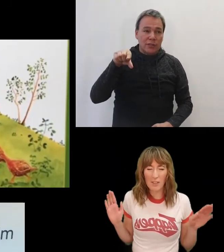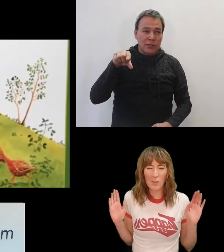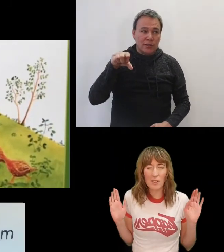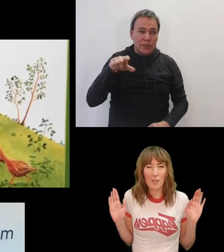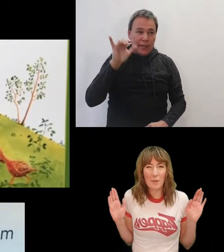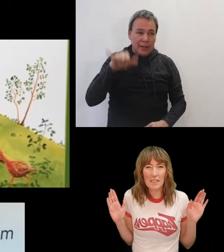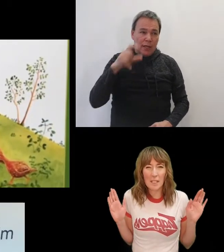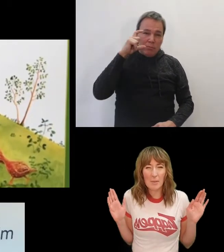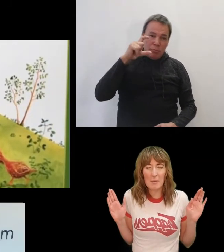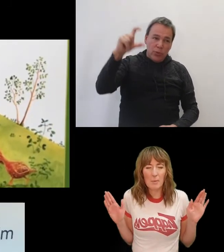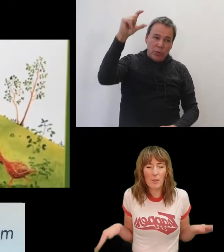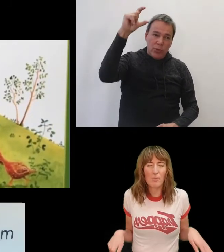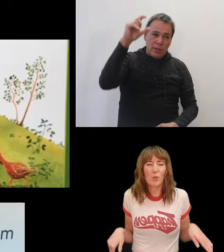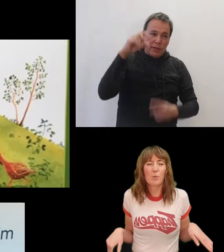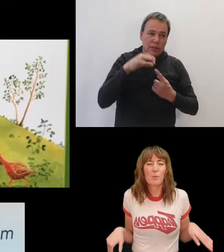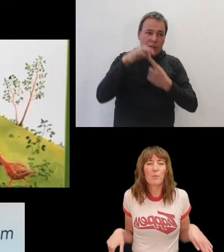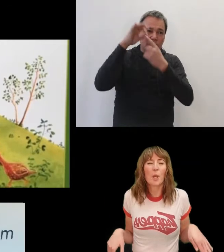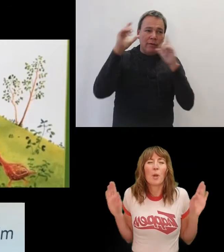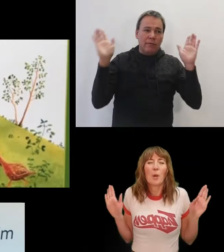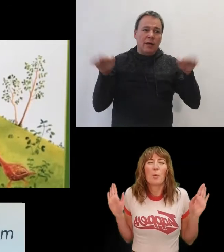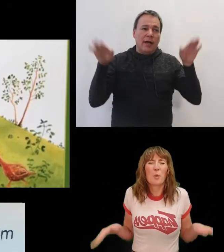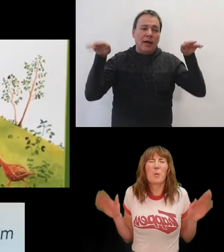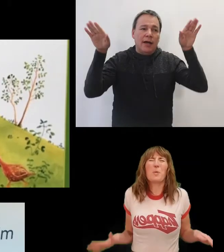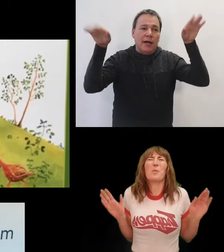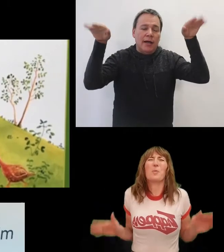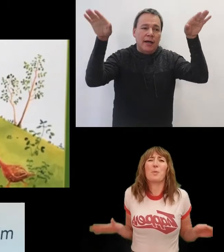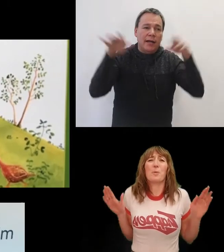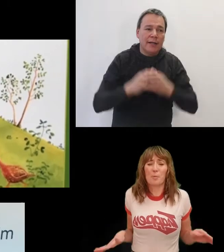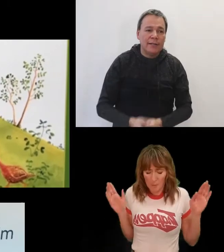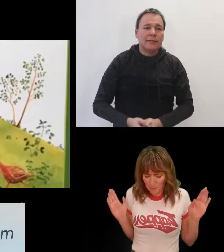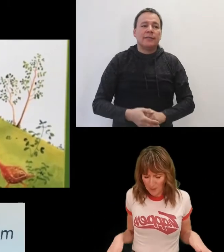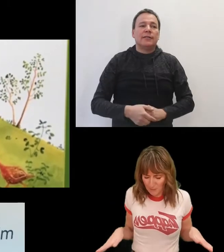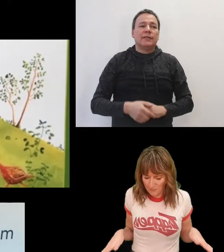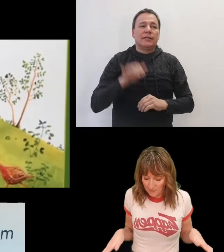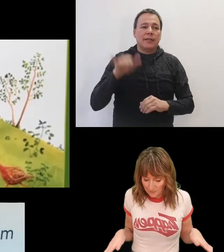Can we practice using our wings like a baby bird?